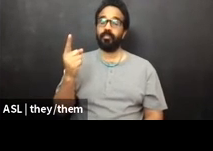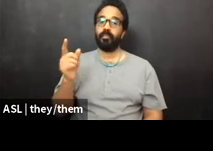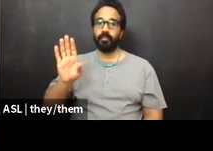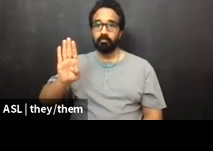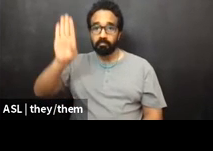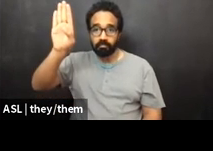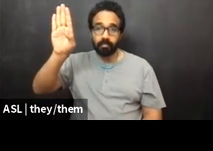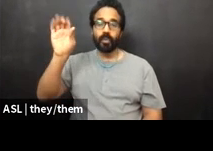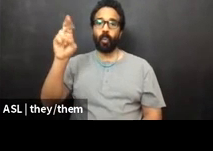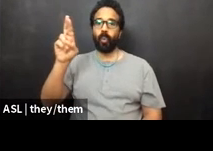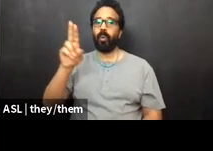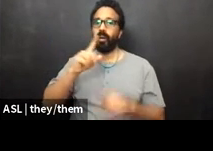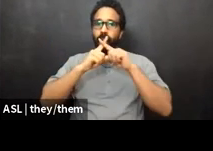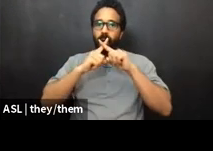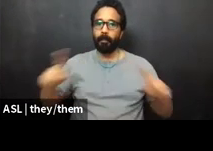and we can address them.